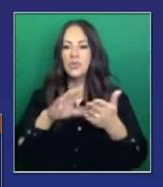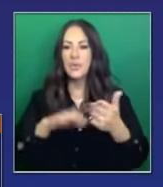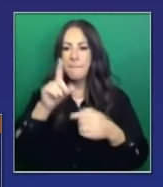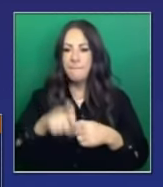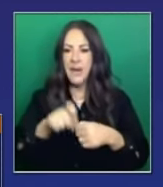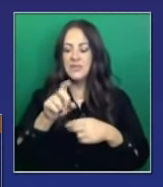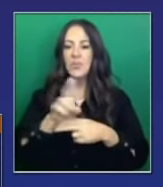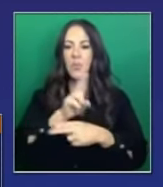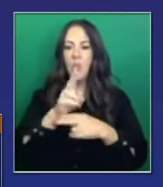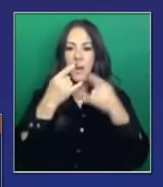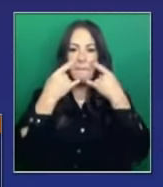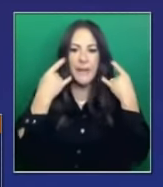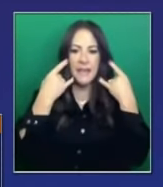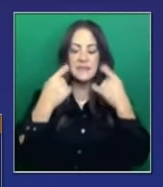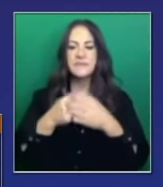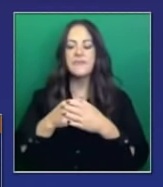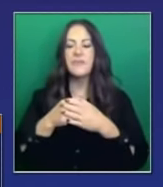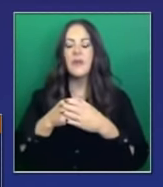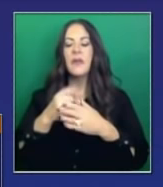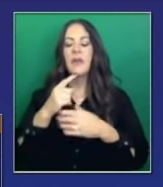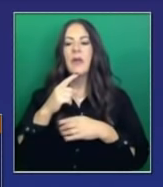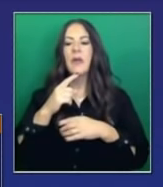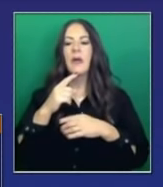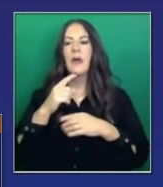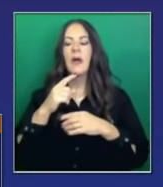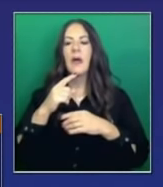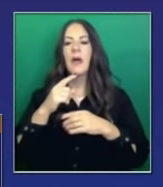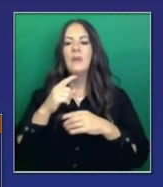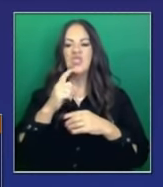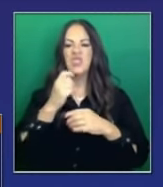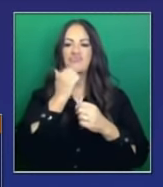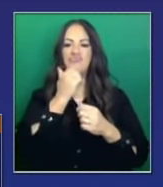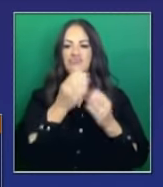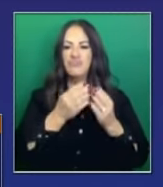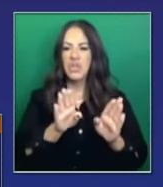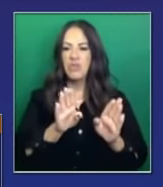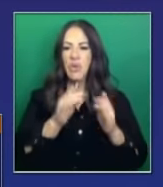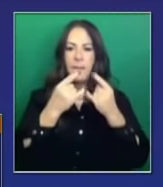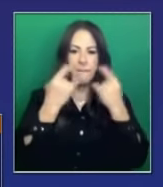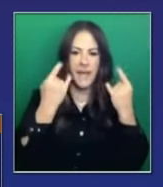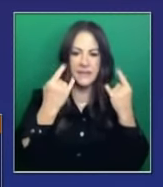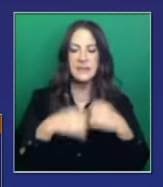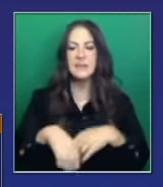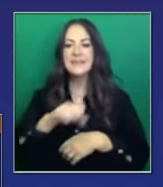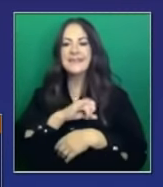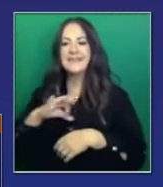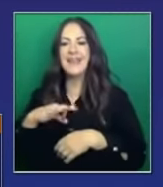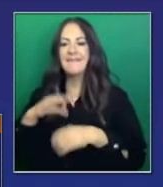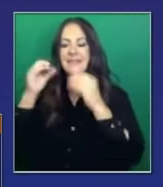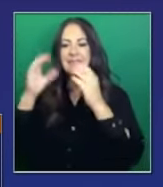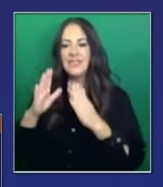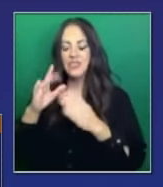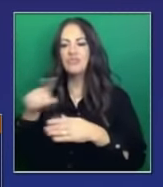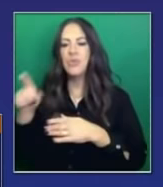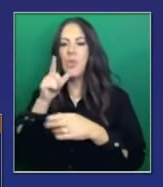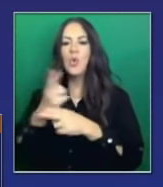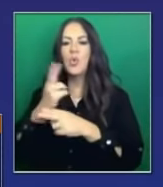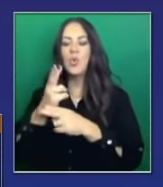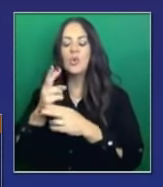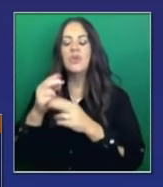at the surgical staff level, but that's the mark, at least for our staffs. And the schools are going to receive more surgical masks from the